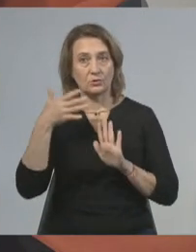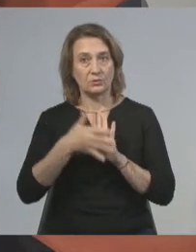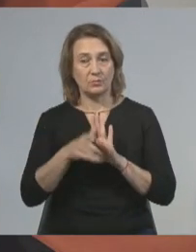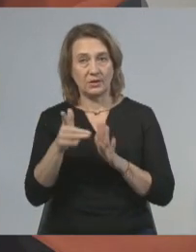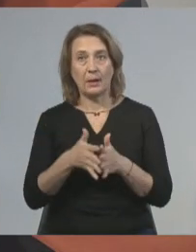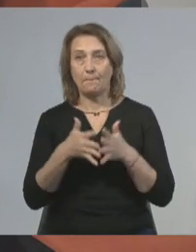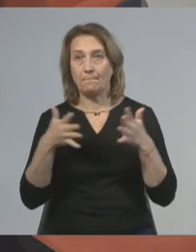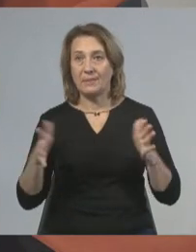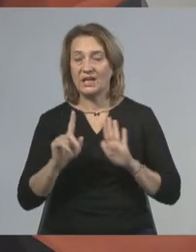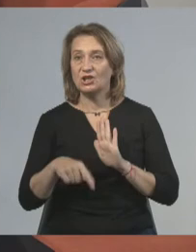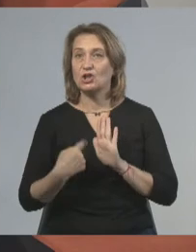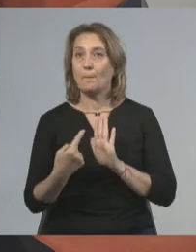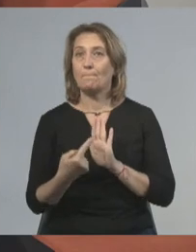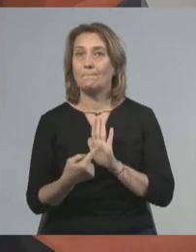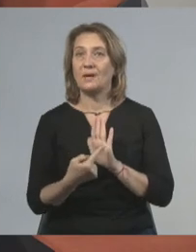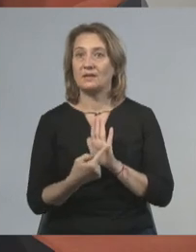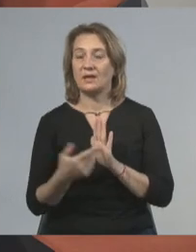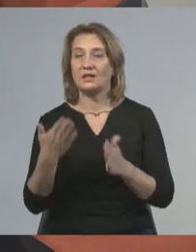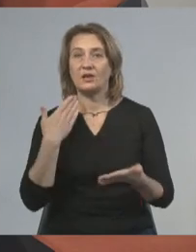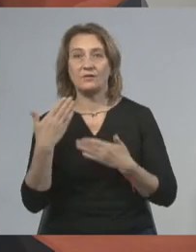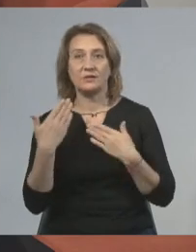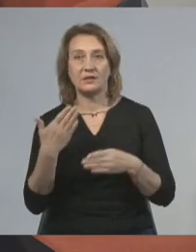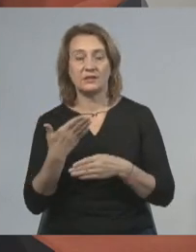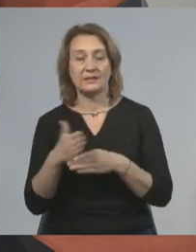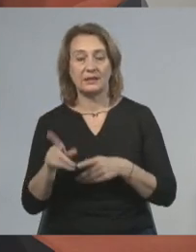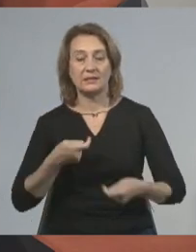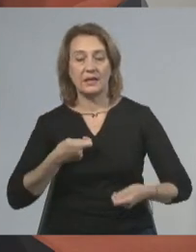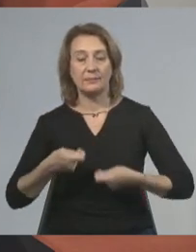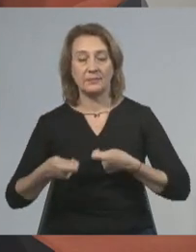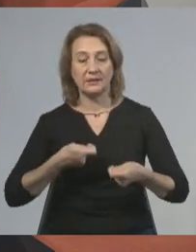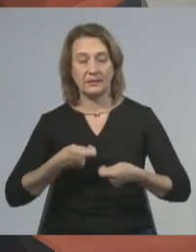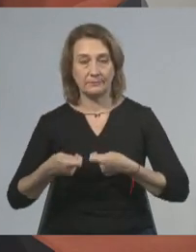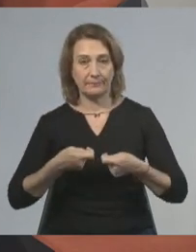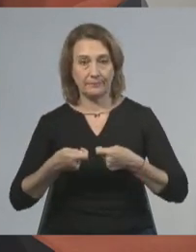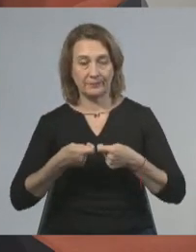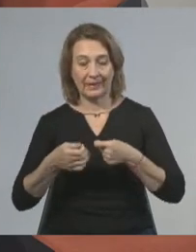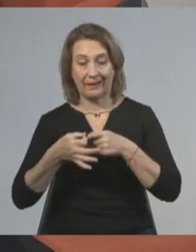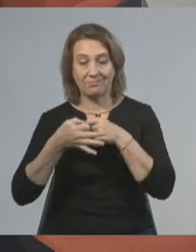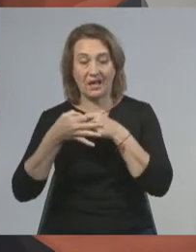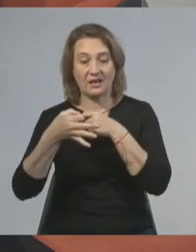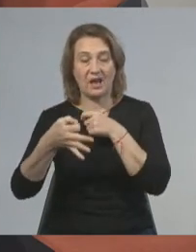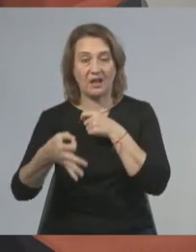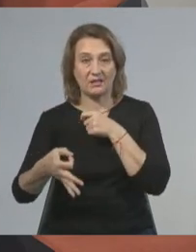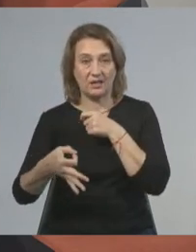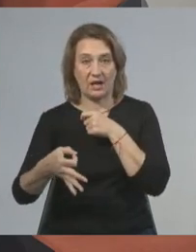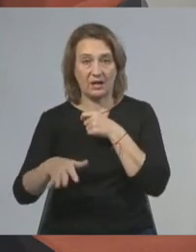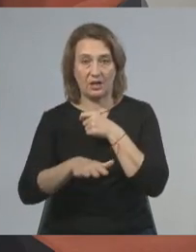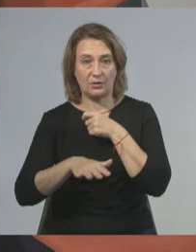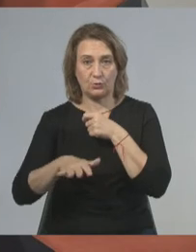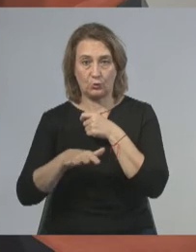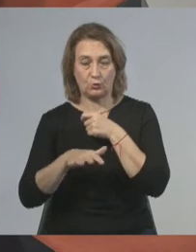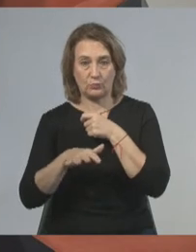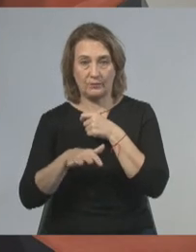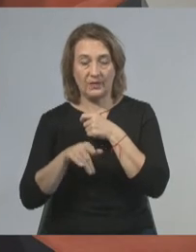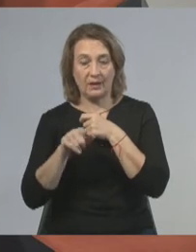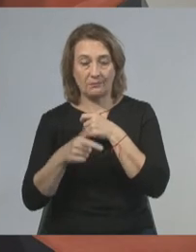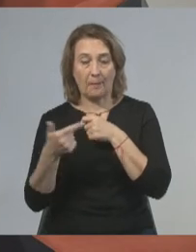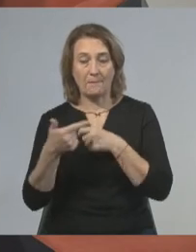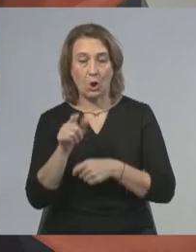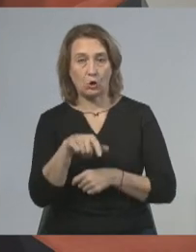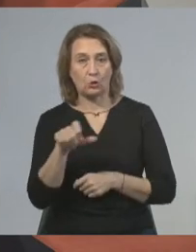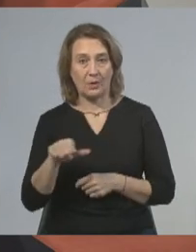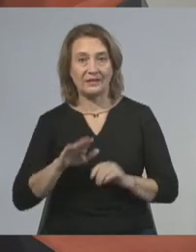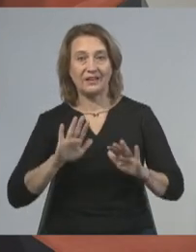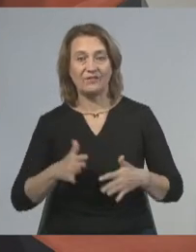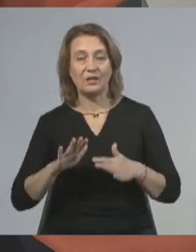thank you so as far as i understand the question is related to administrative and territorial uh